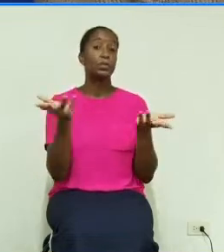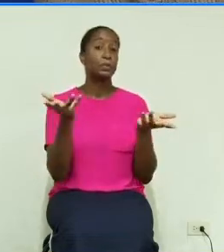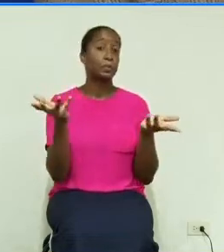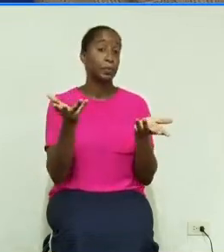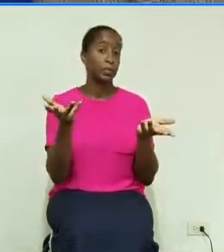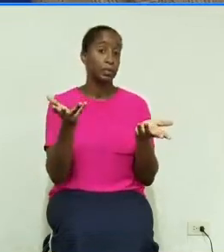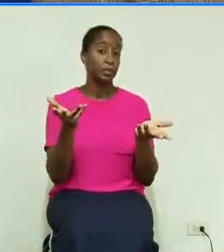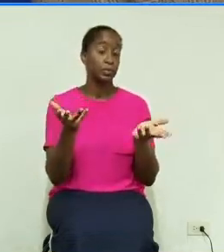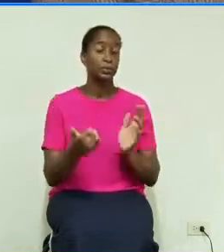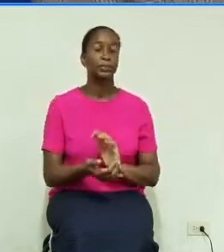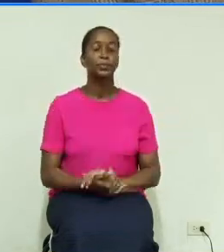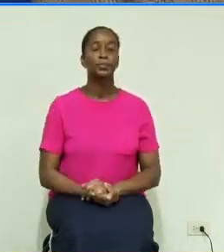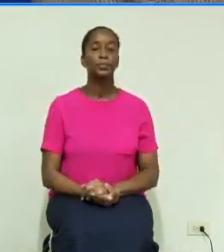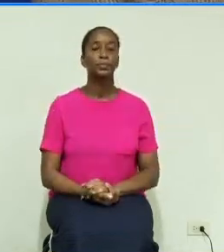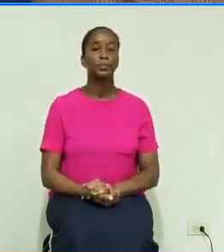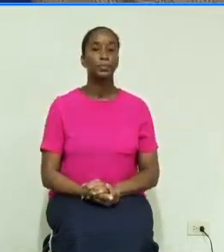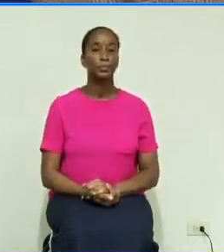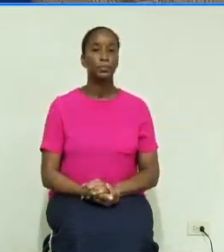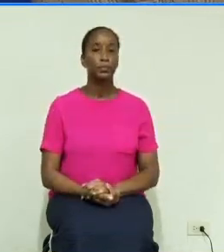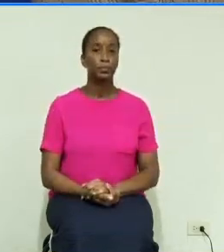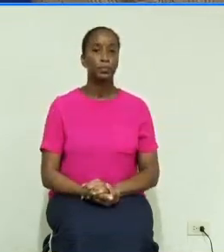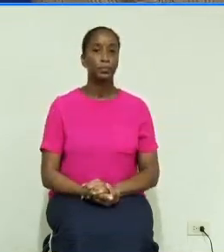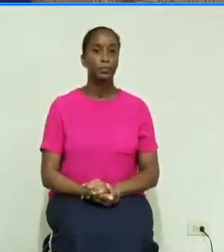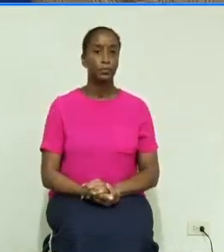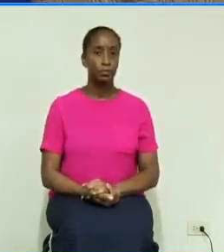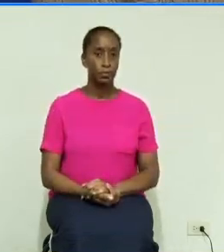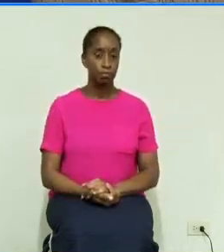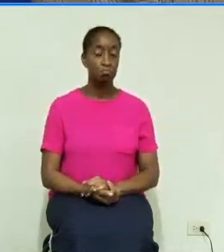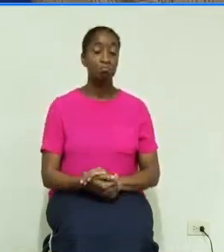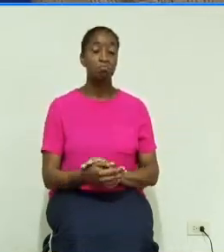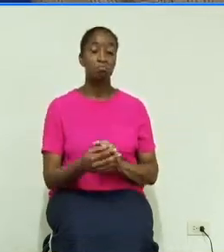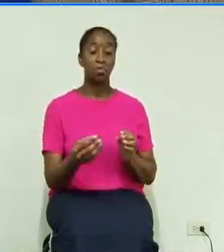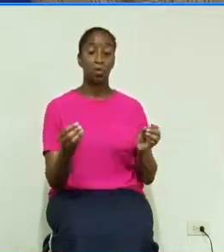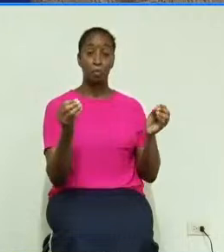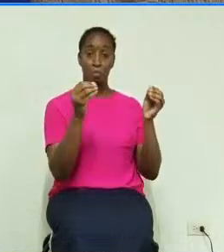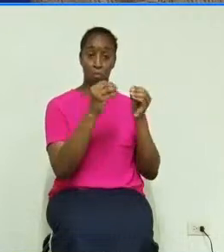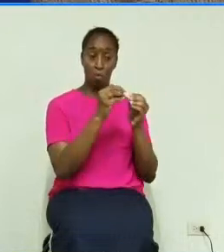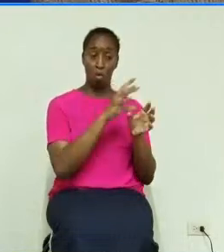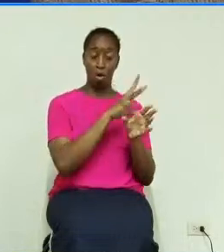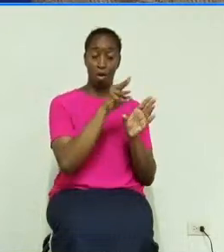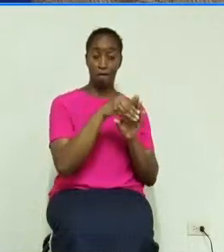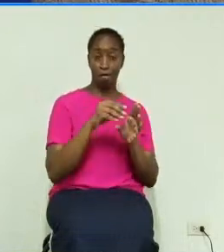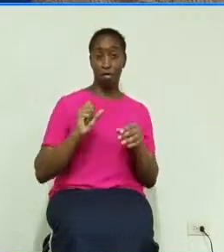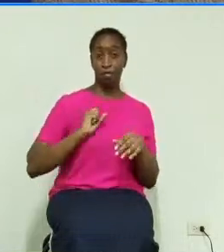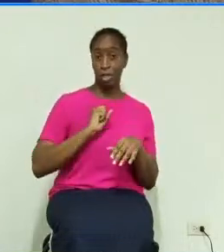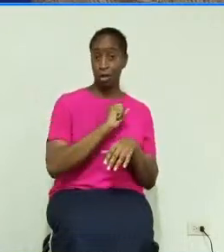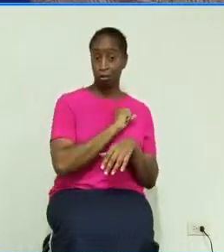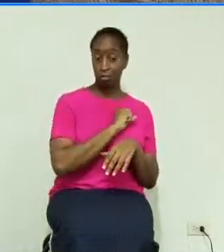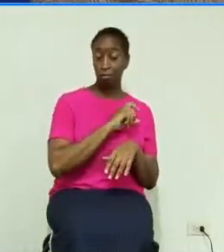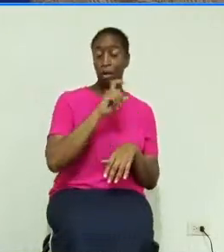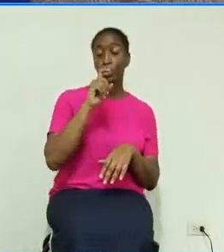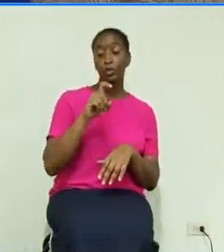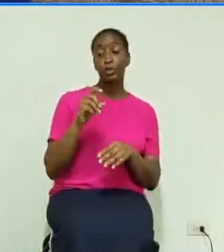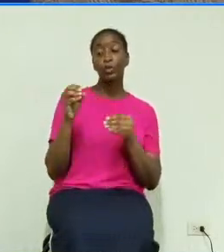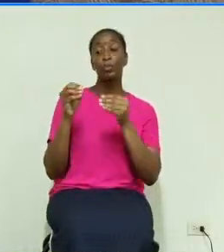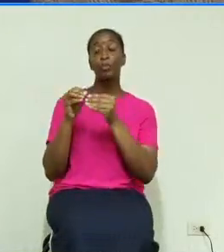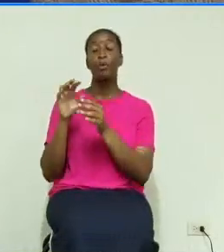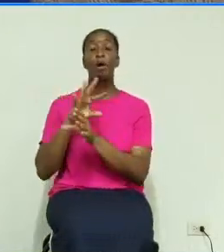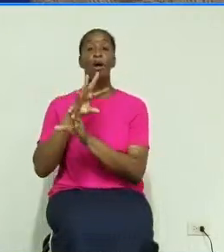the government side must also be increased, so that once the